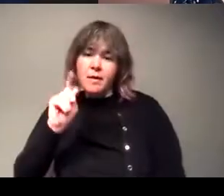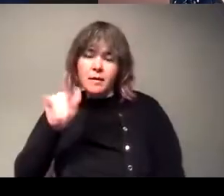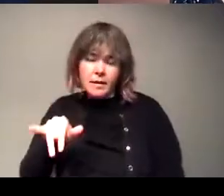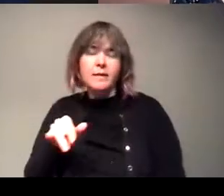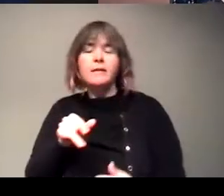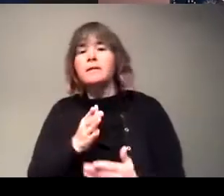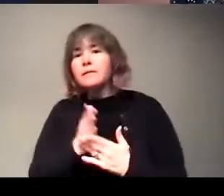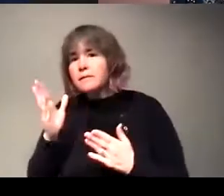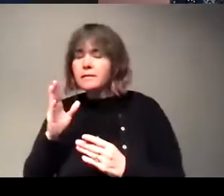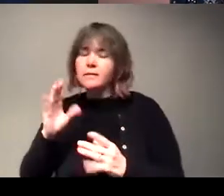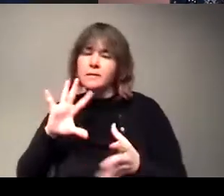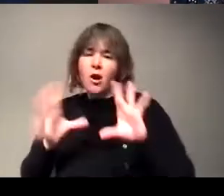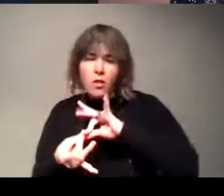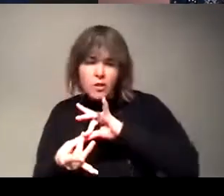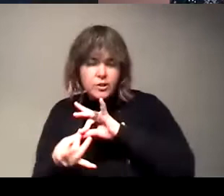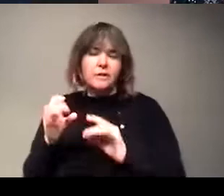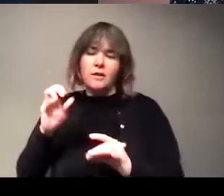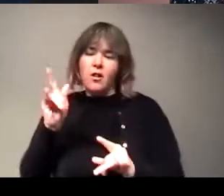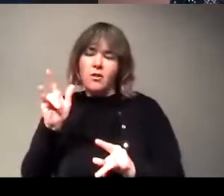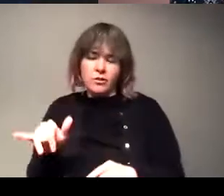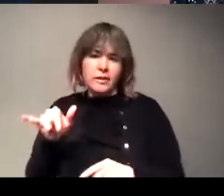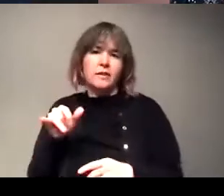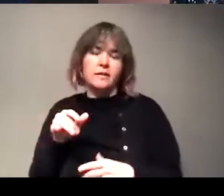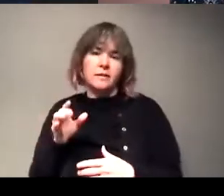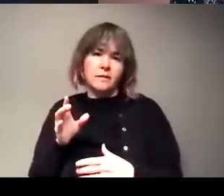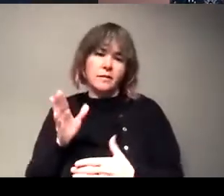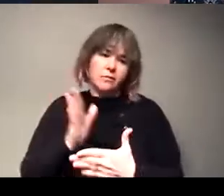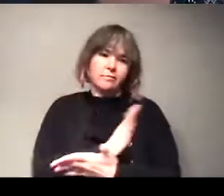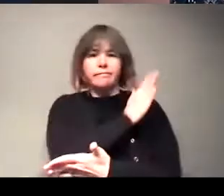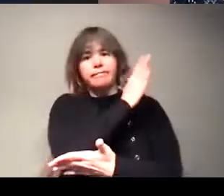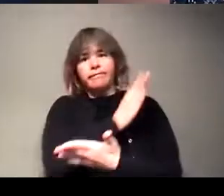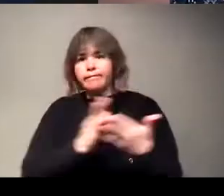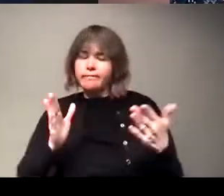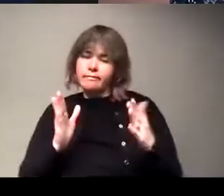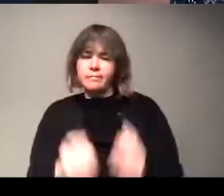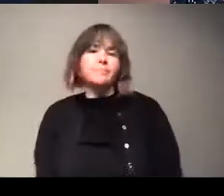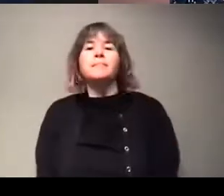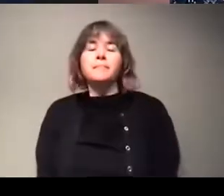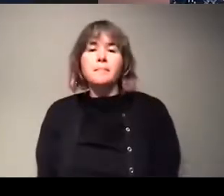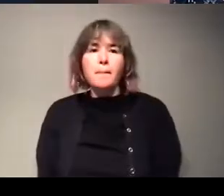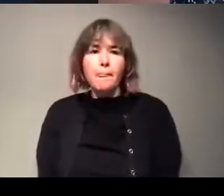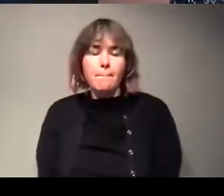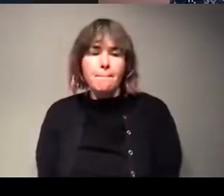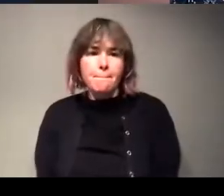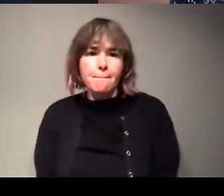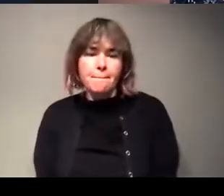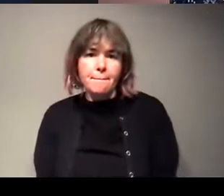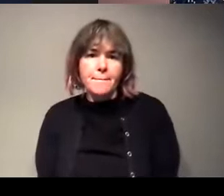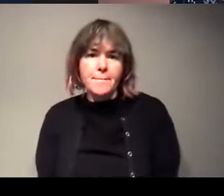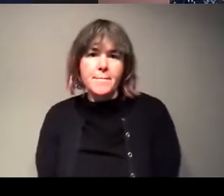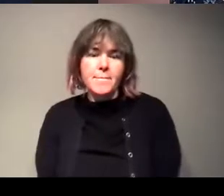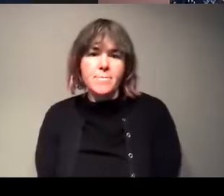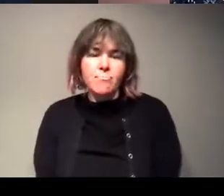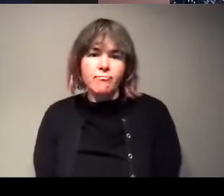to ecology. So kind of a pretty, you know, wide scale of a study of